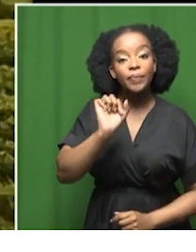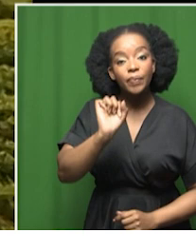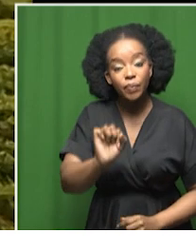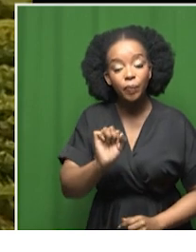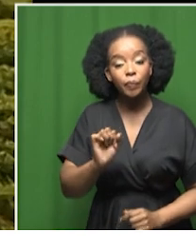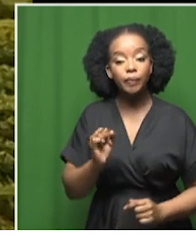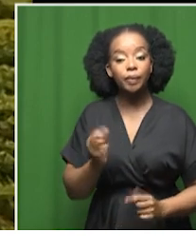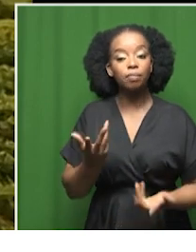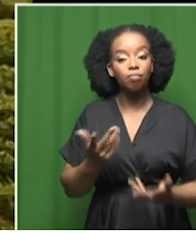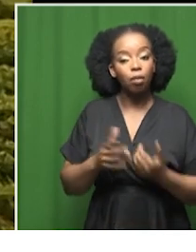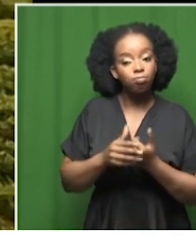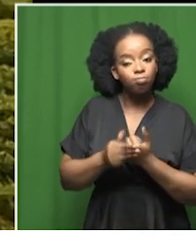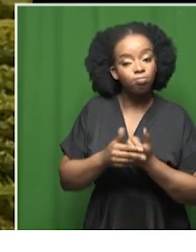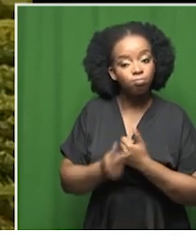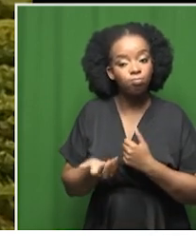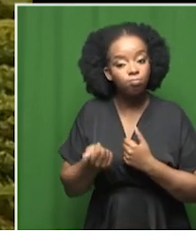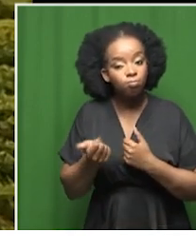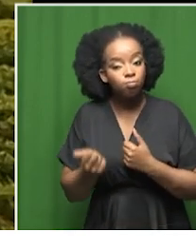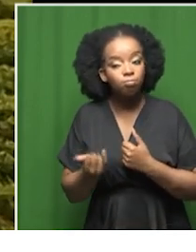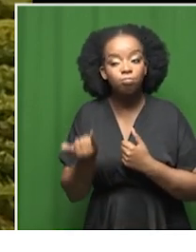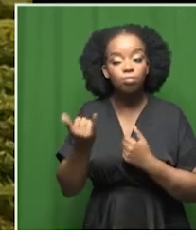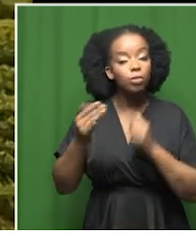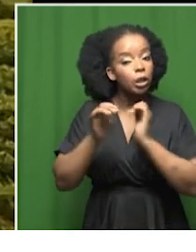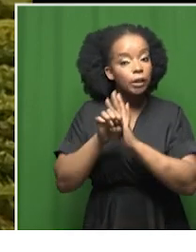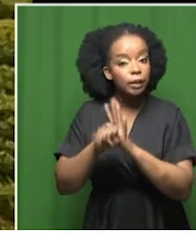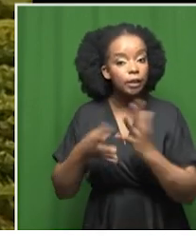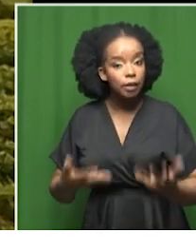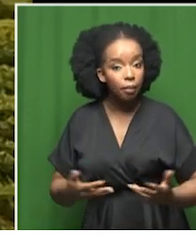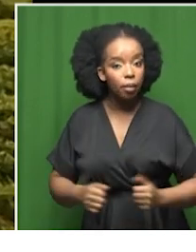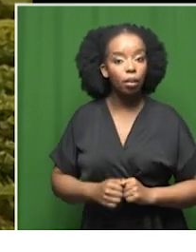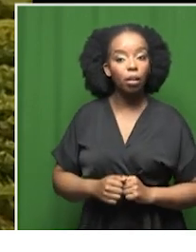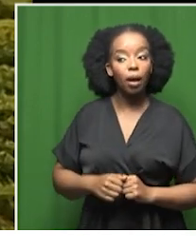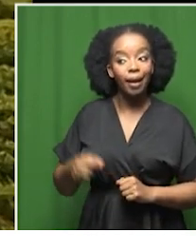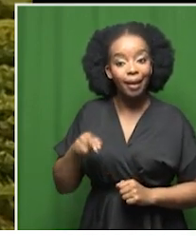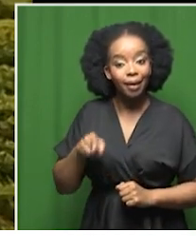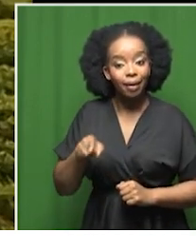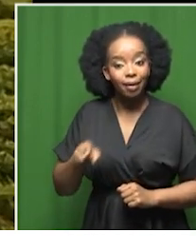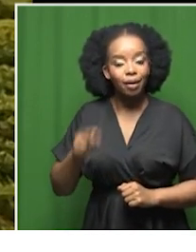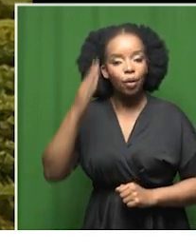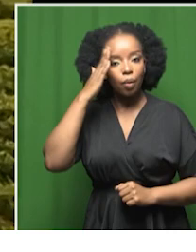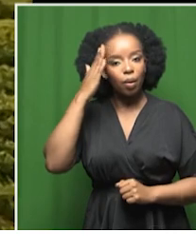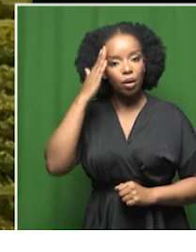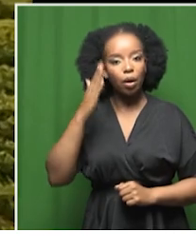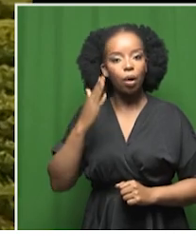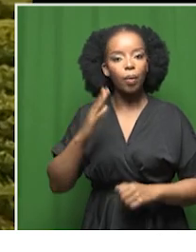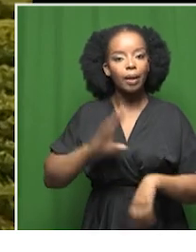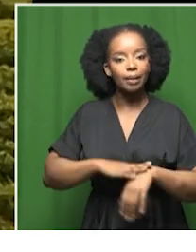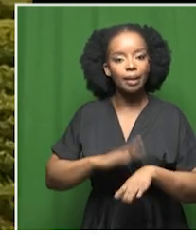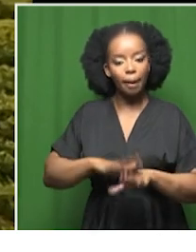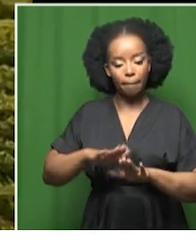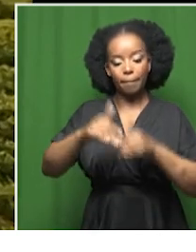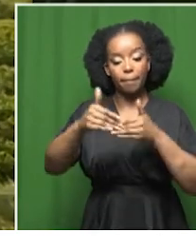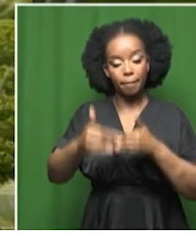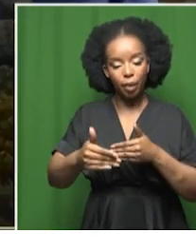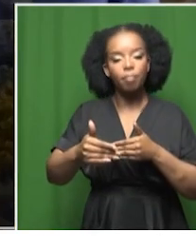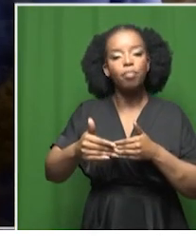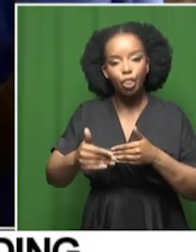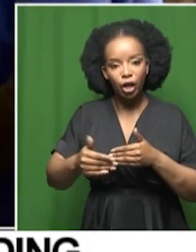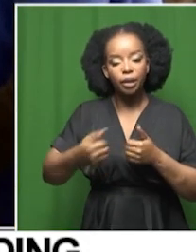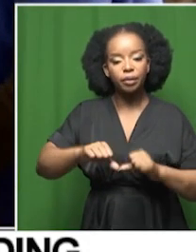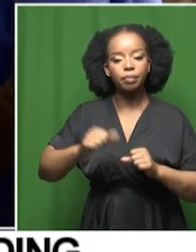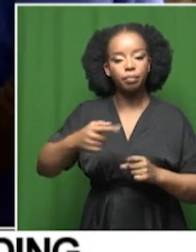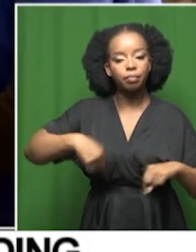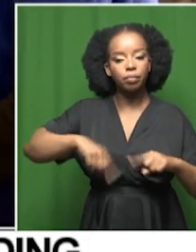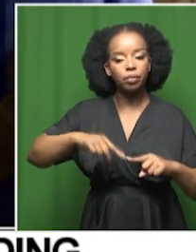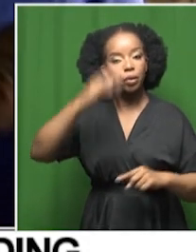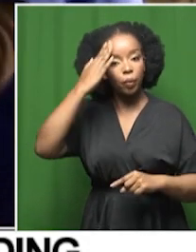course, maize meal, for instance, as I mentioned, that one would only have to know what at the end of a season, judging by the full harvest we